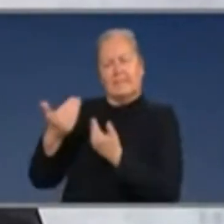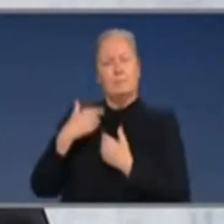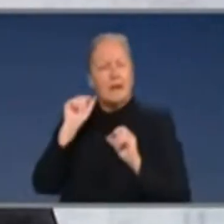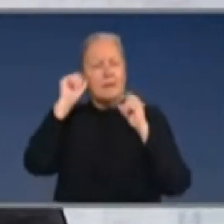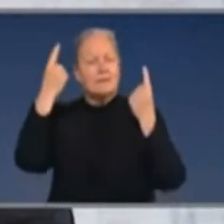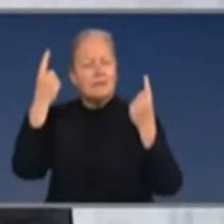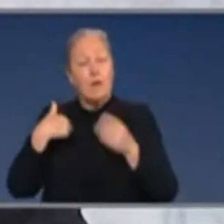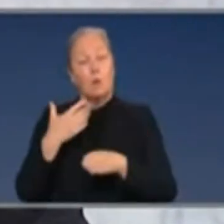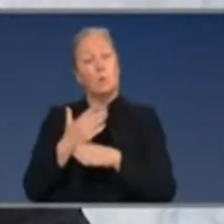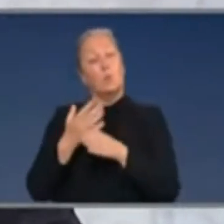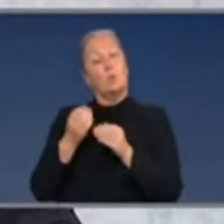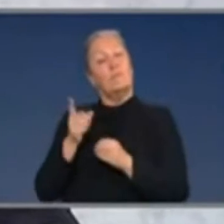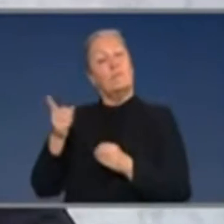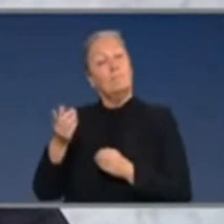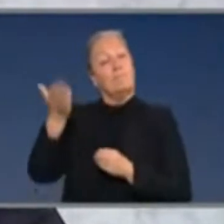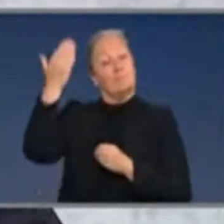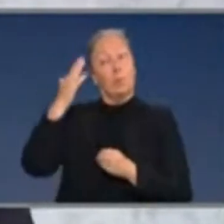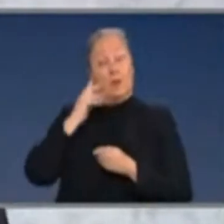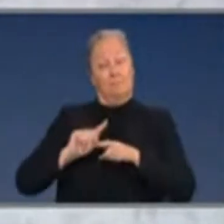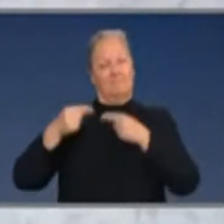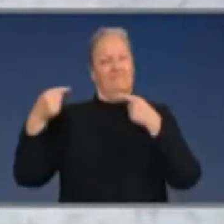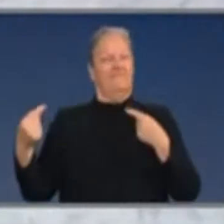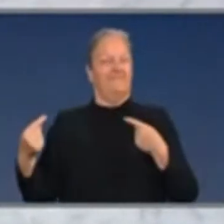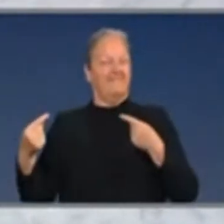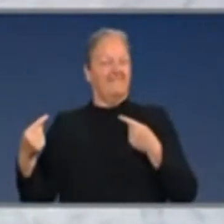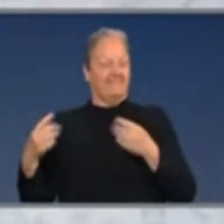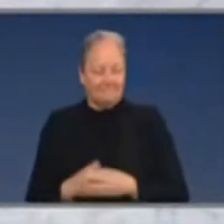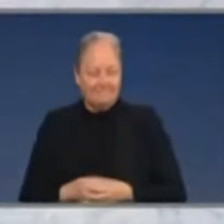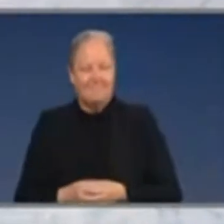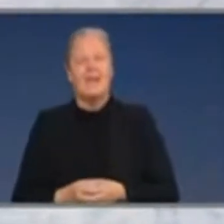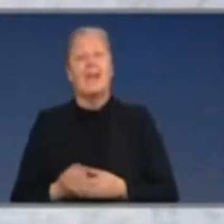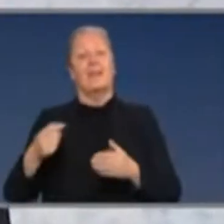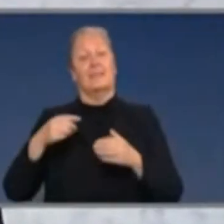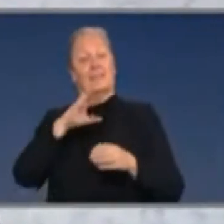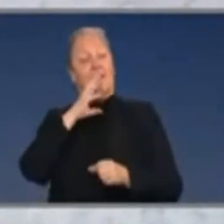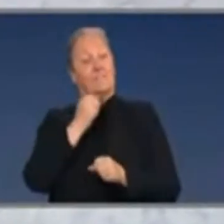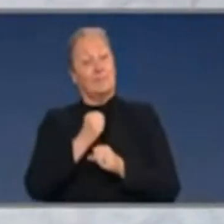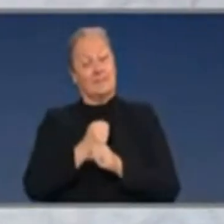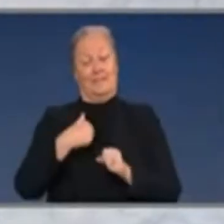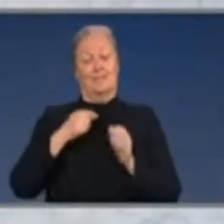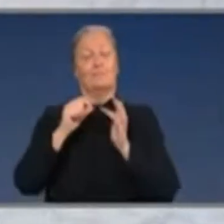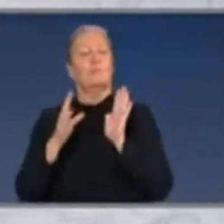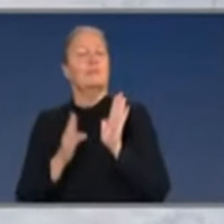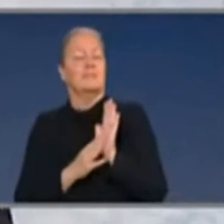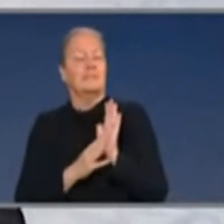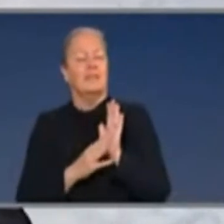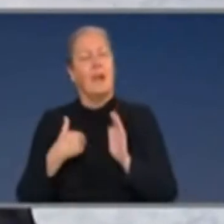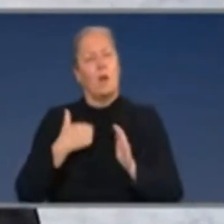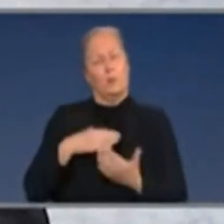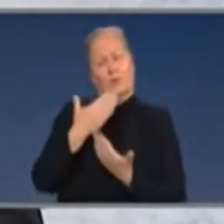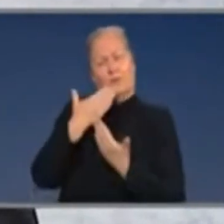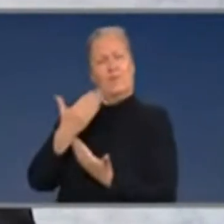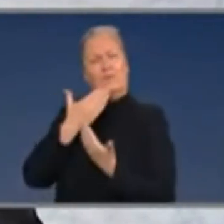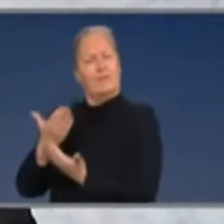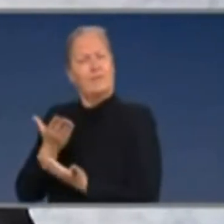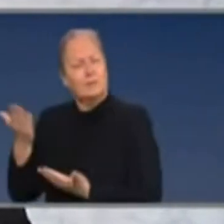issues when I worked with Tony many years ago when we were in opposition, actually, and then in government as Prime Minister. And I just want to acknowledge the impact that